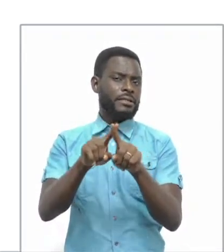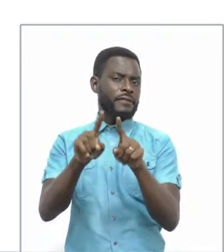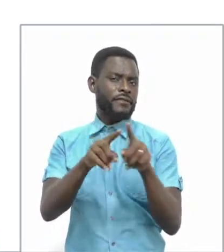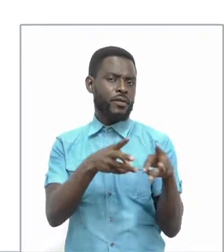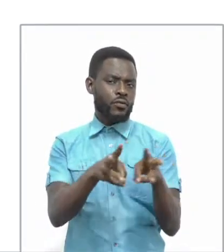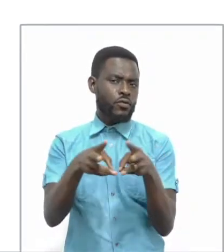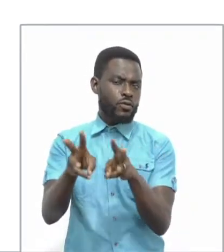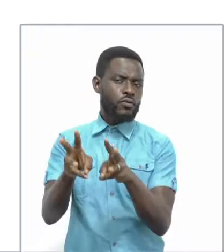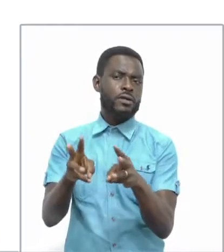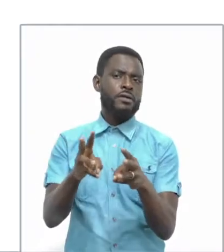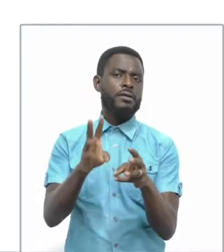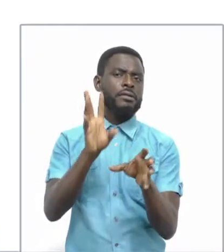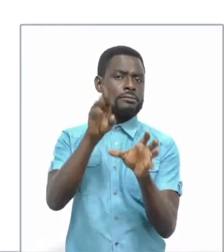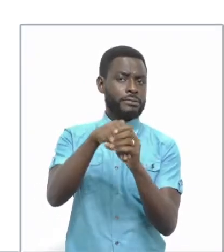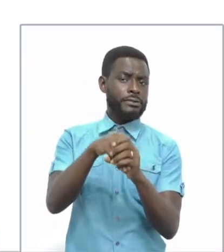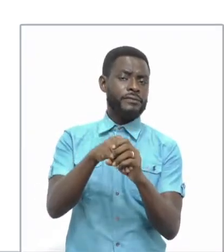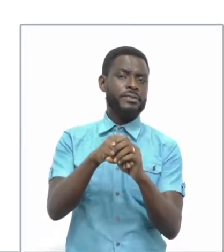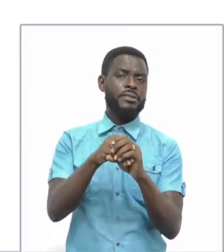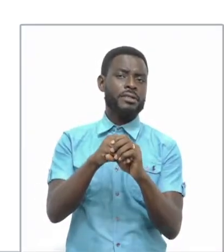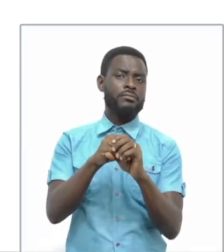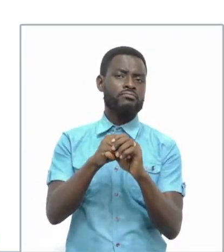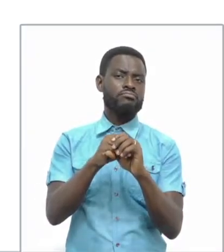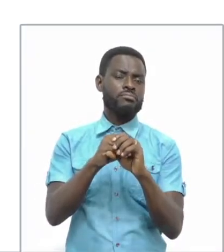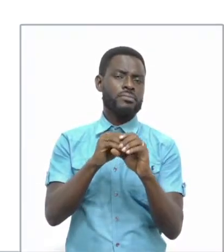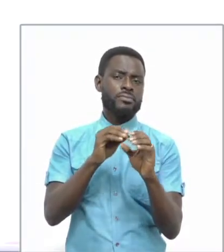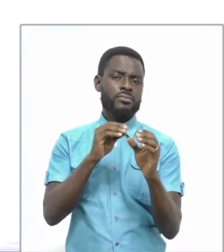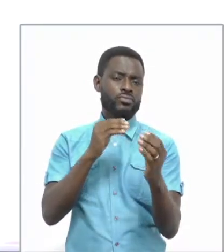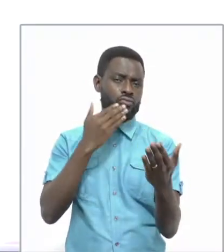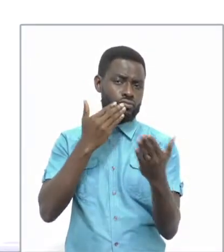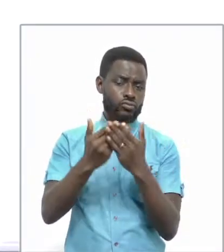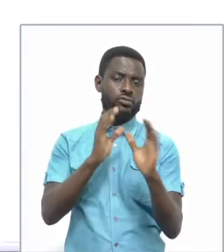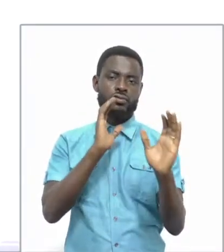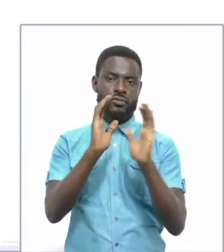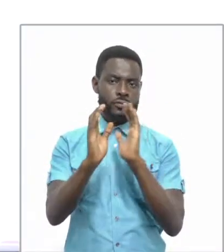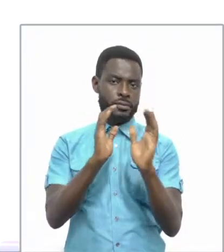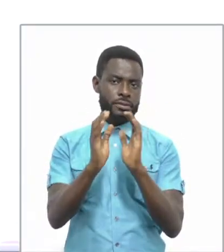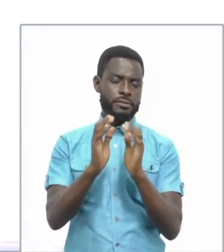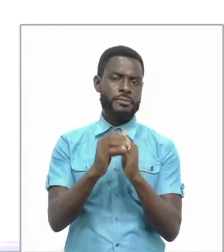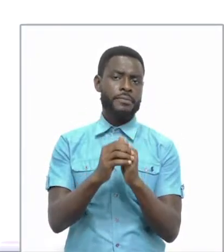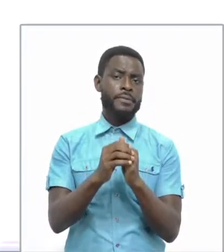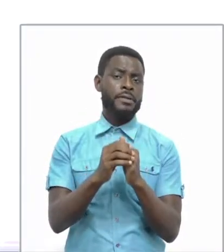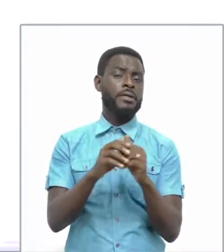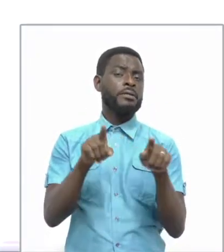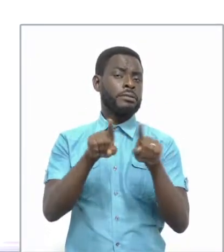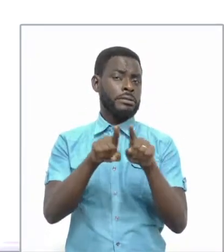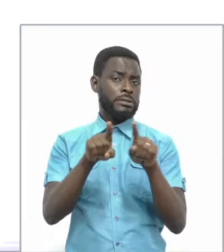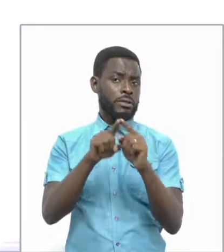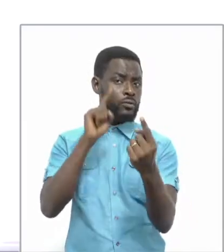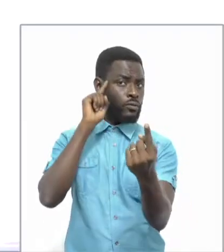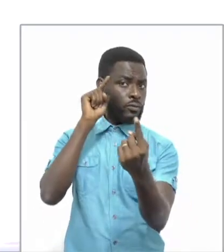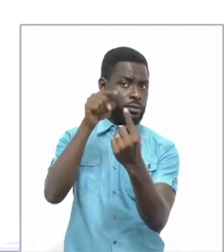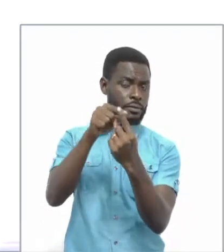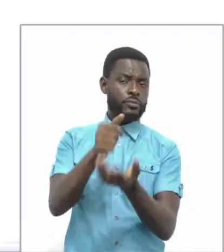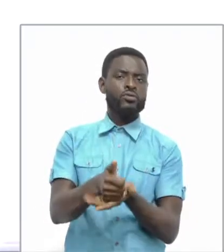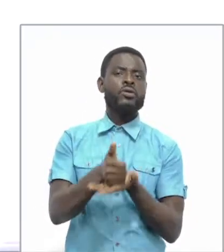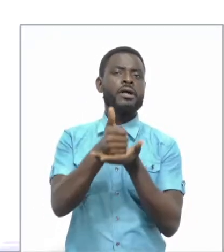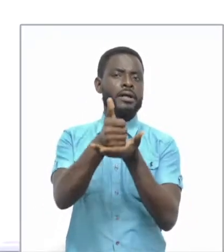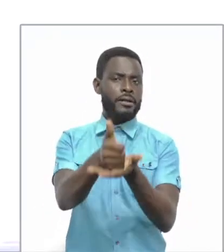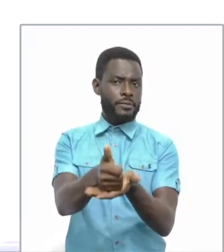different processes involved in effective communication. And then we are also aiming to help